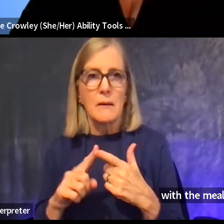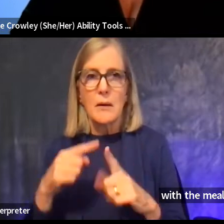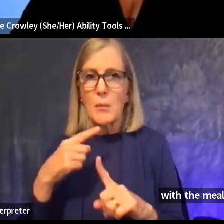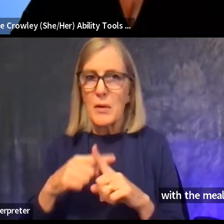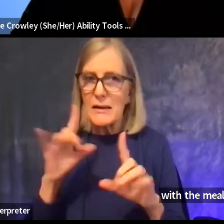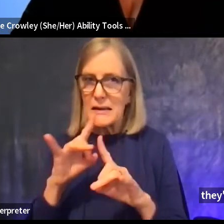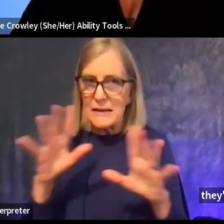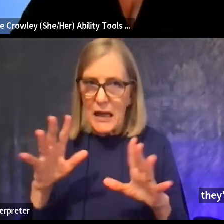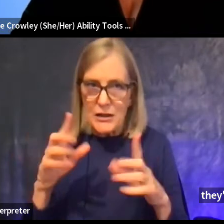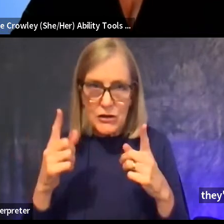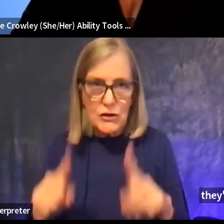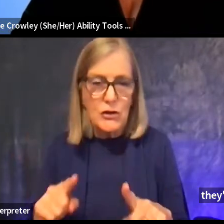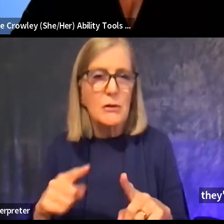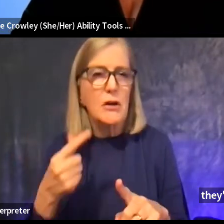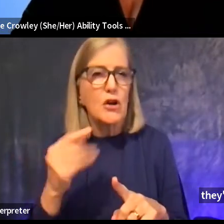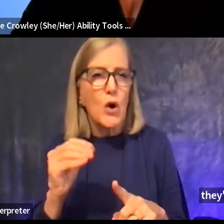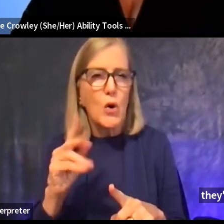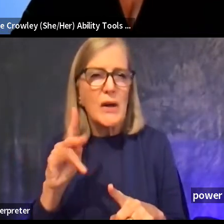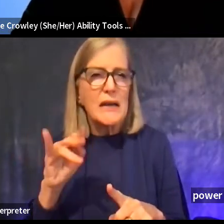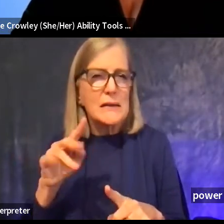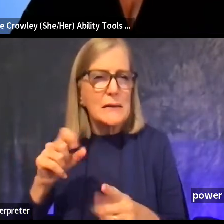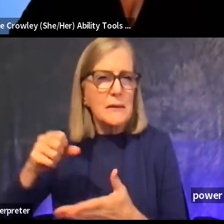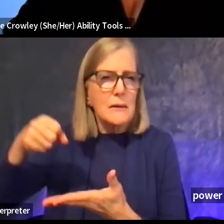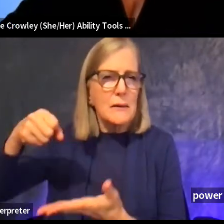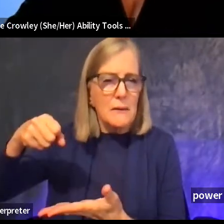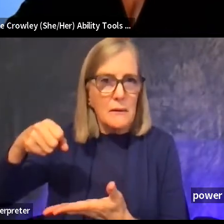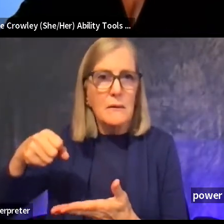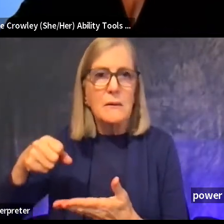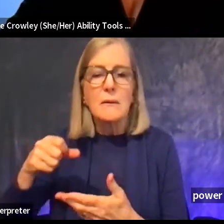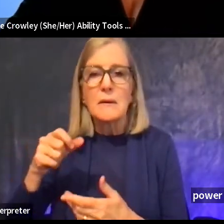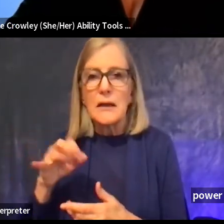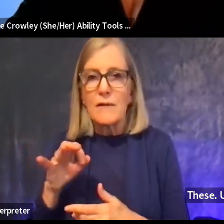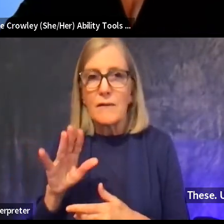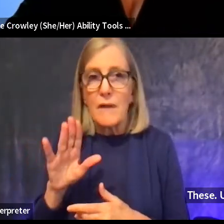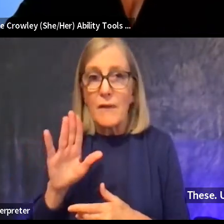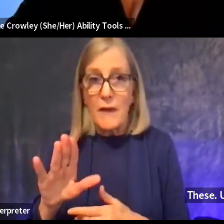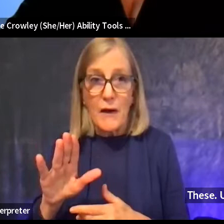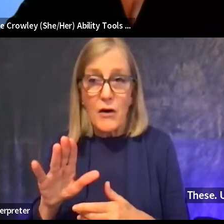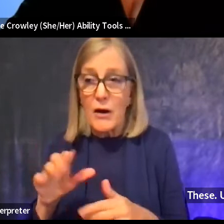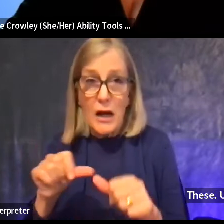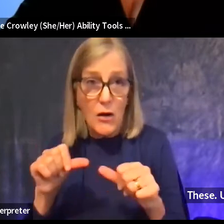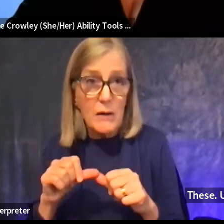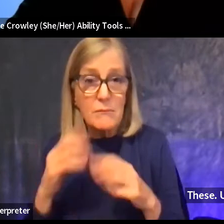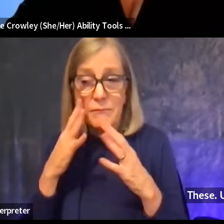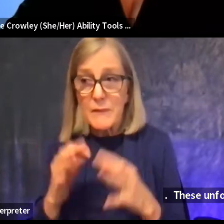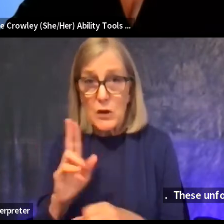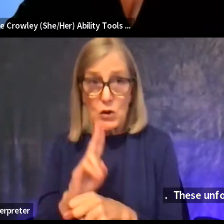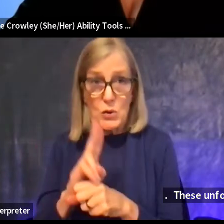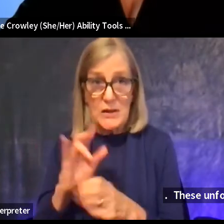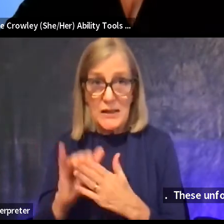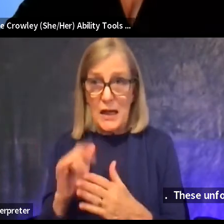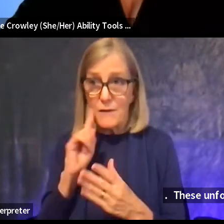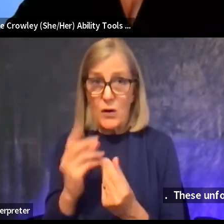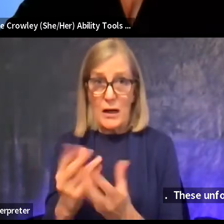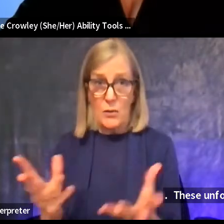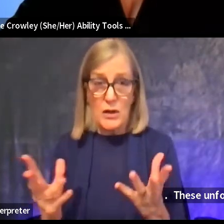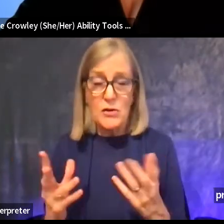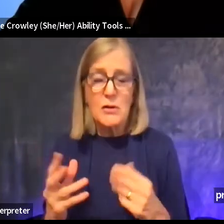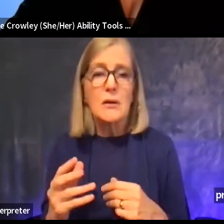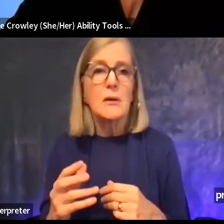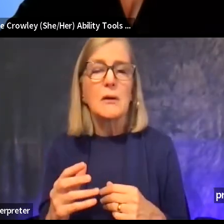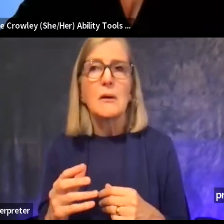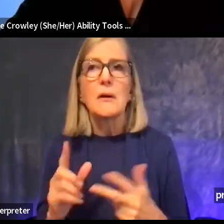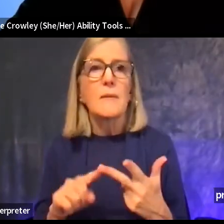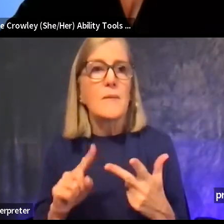go kits if their catchment decides to use that as an outreach tool. And we provide kind of resources